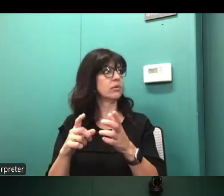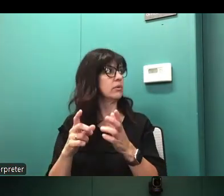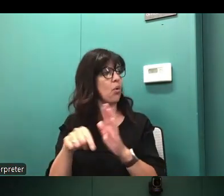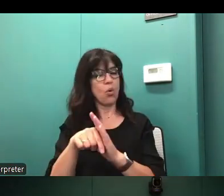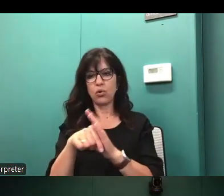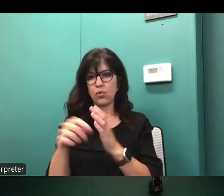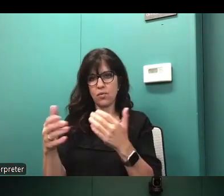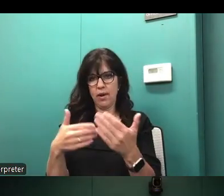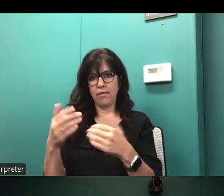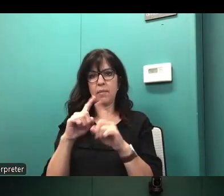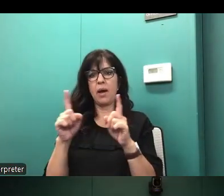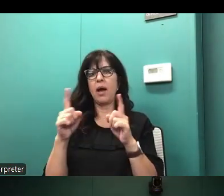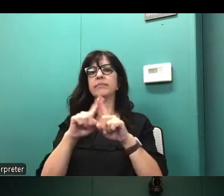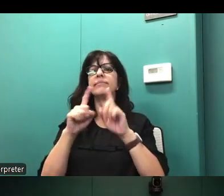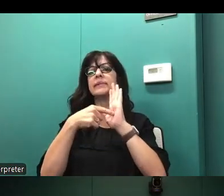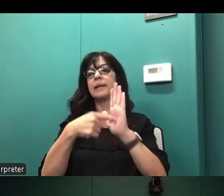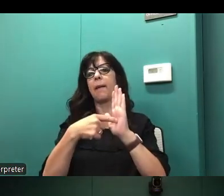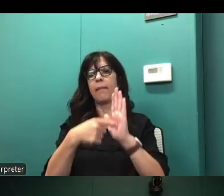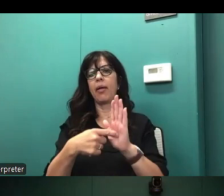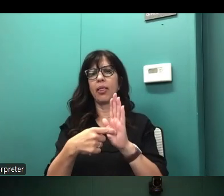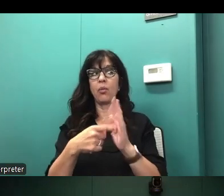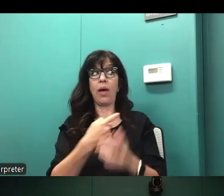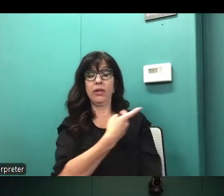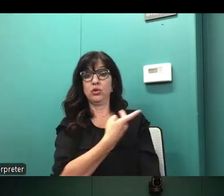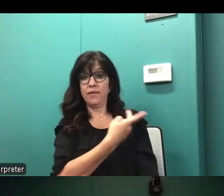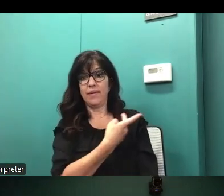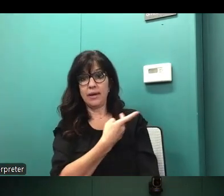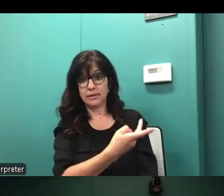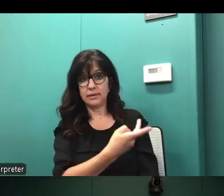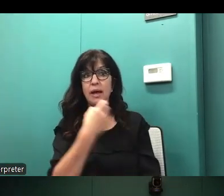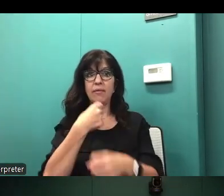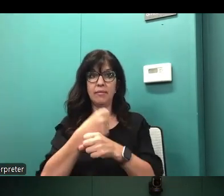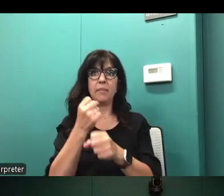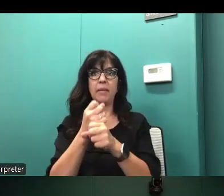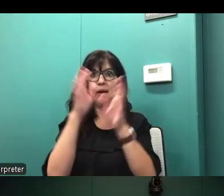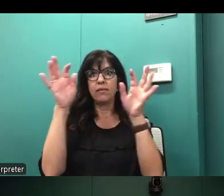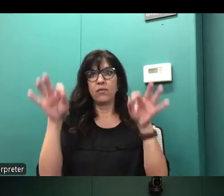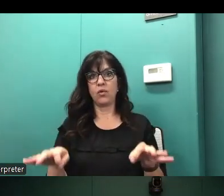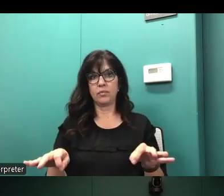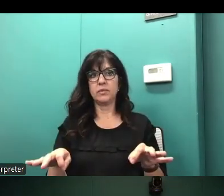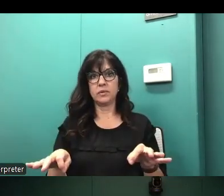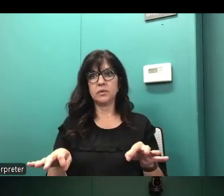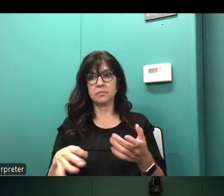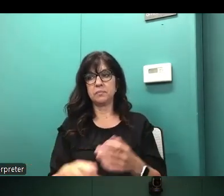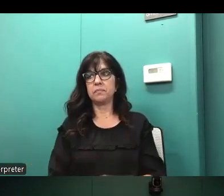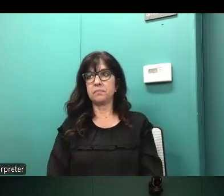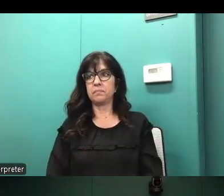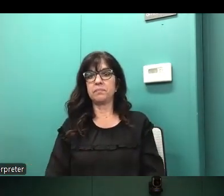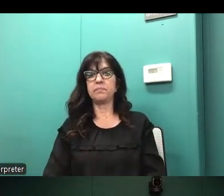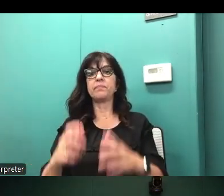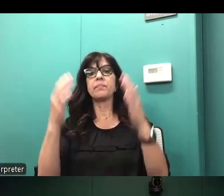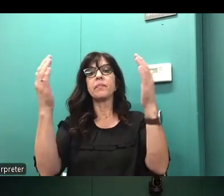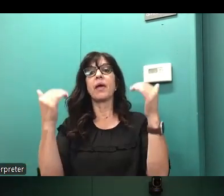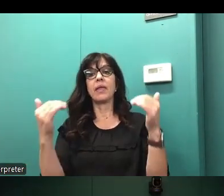Yeah, so these are examples of what the 2 of us have made forms for. And then the